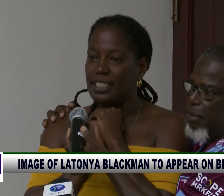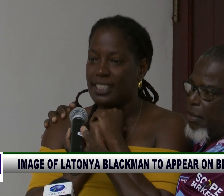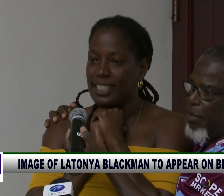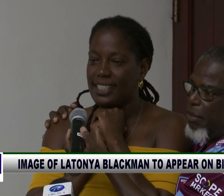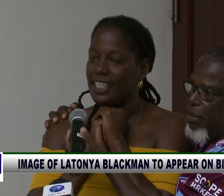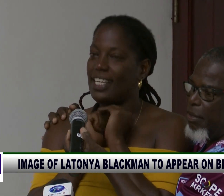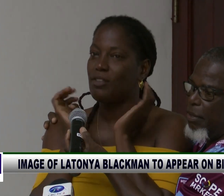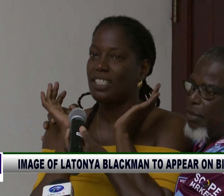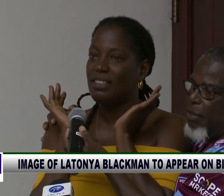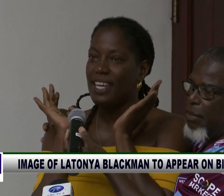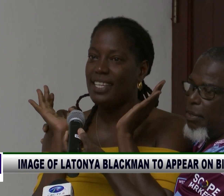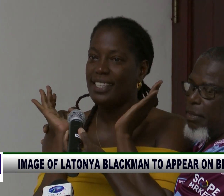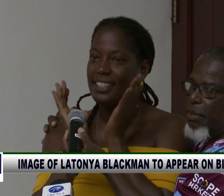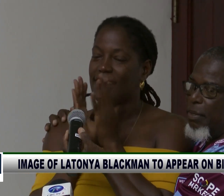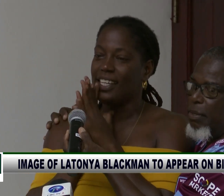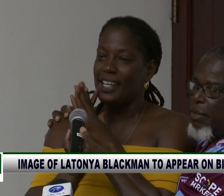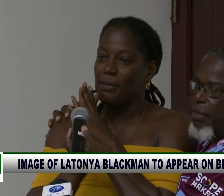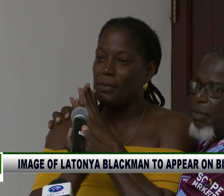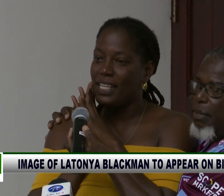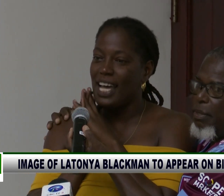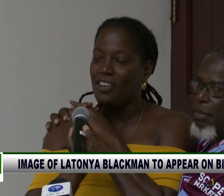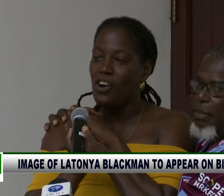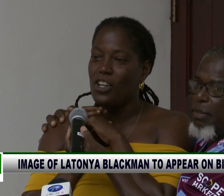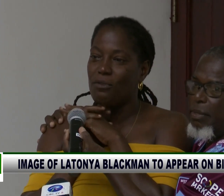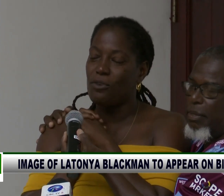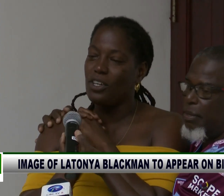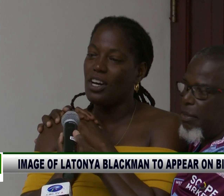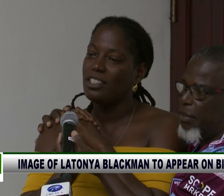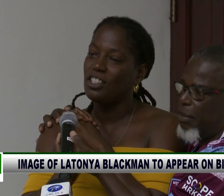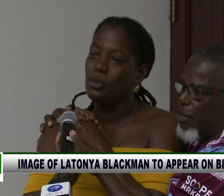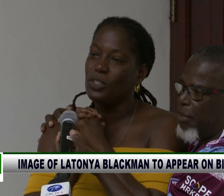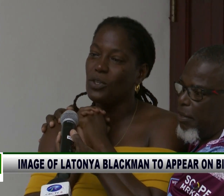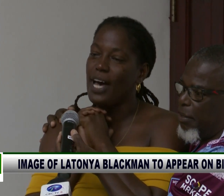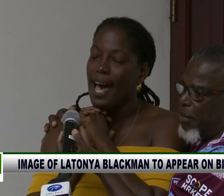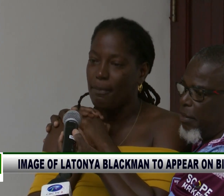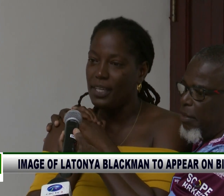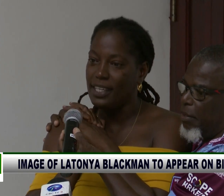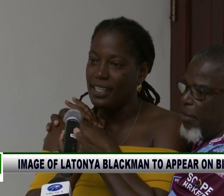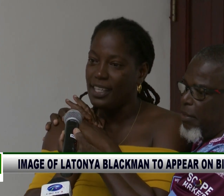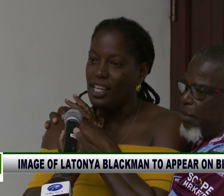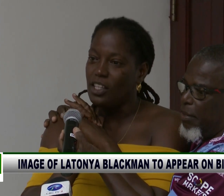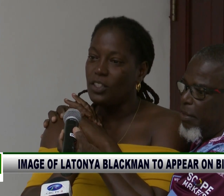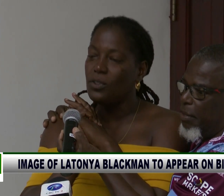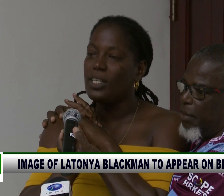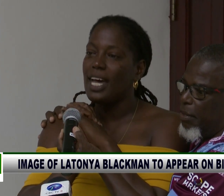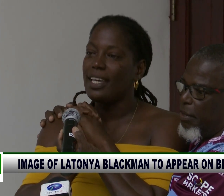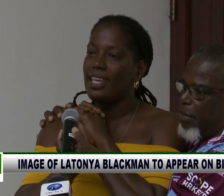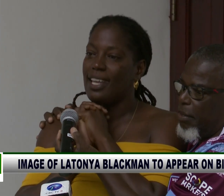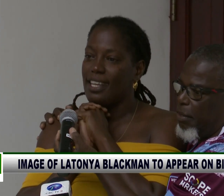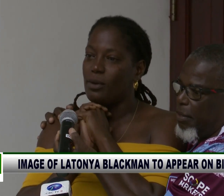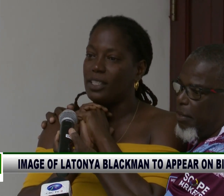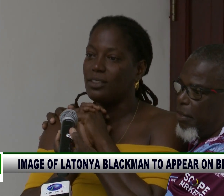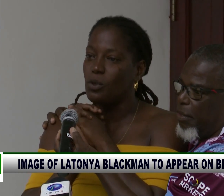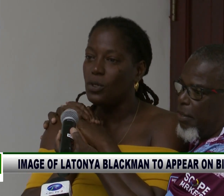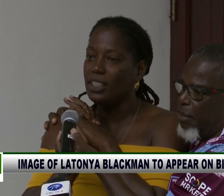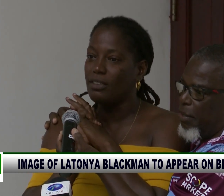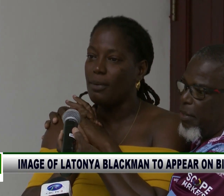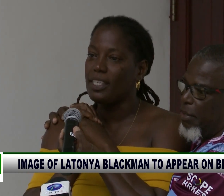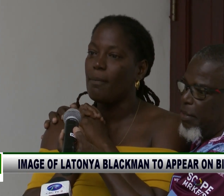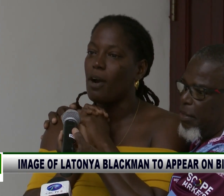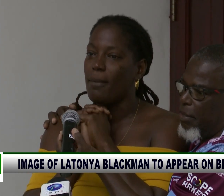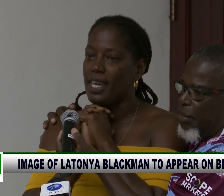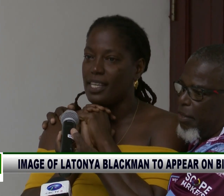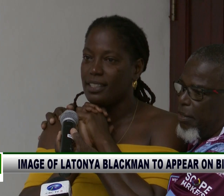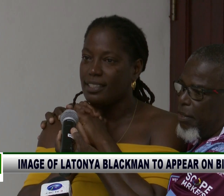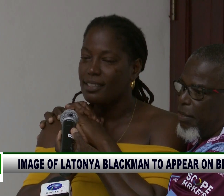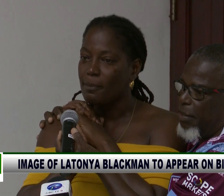under 16. I didn't receive any. My mother had all the phone calls, and she was so happy to know that Kenya was going to